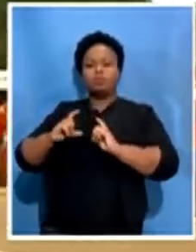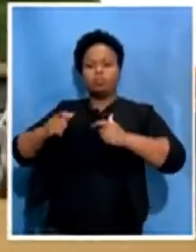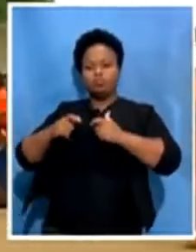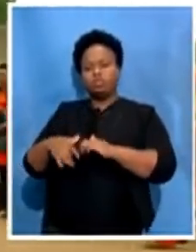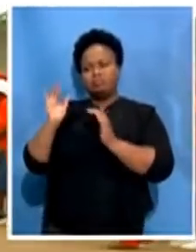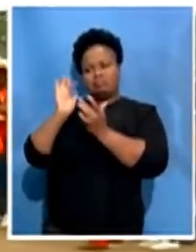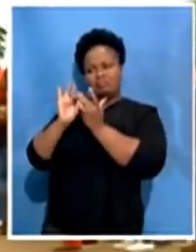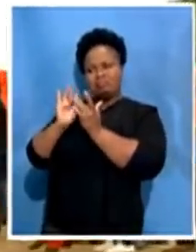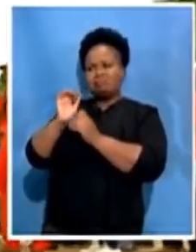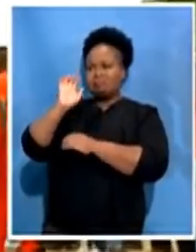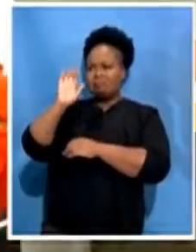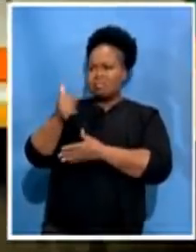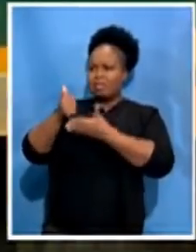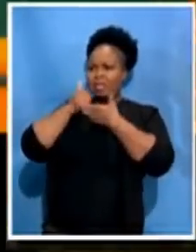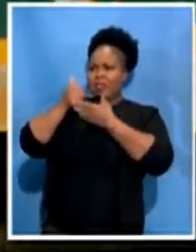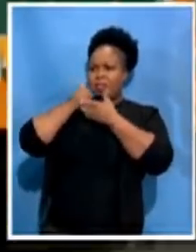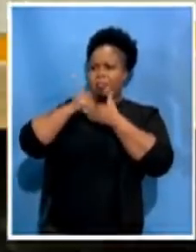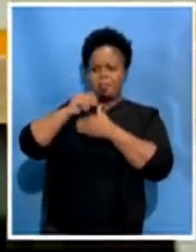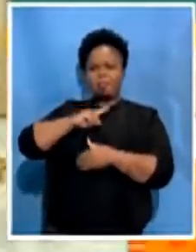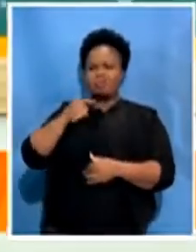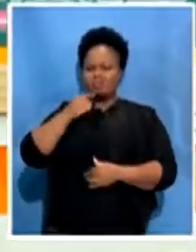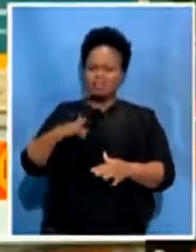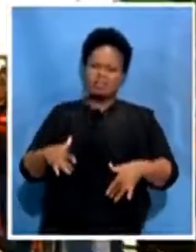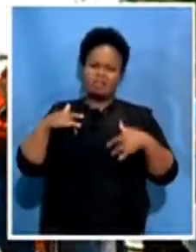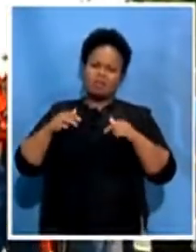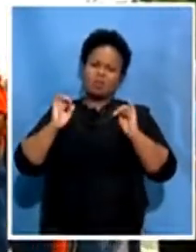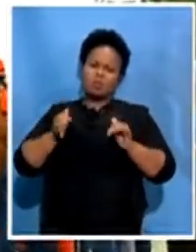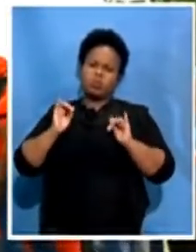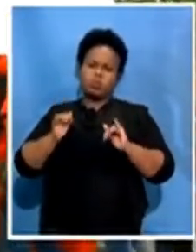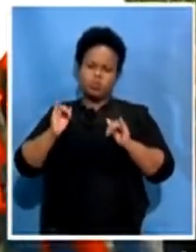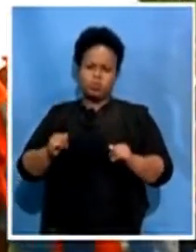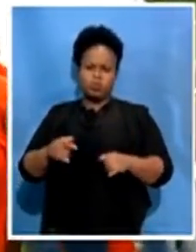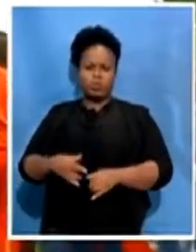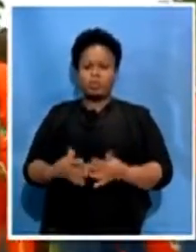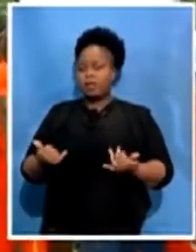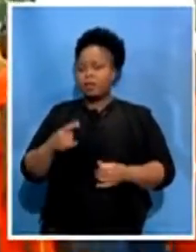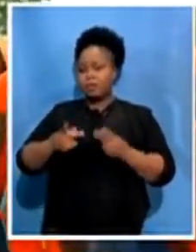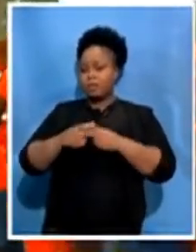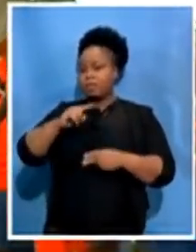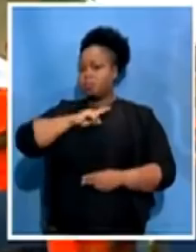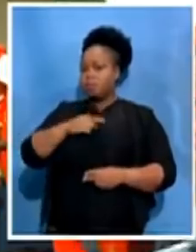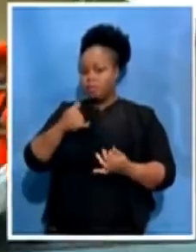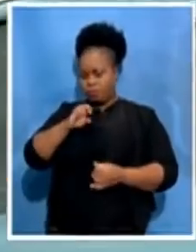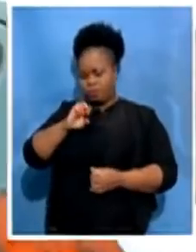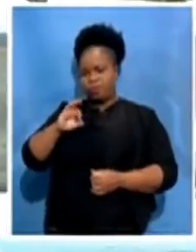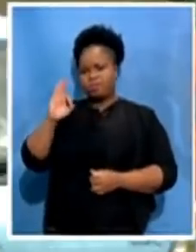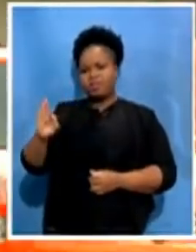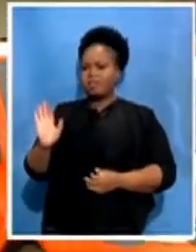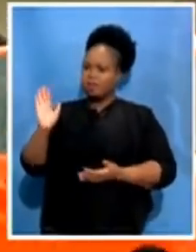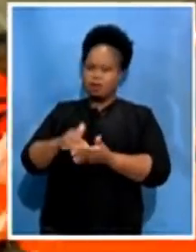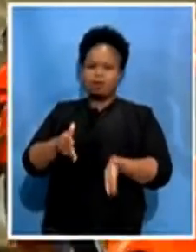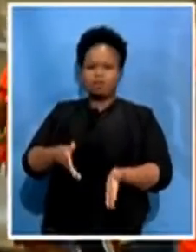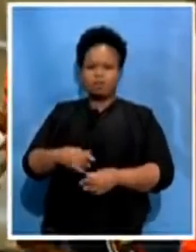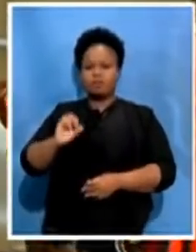they live in poor living conditions. This is why the EFF came in. This is one of the first political parties where we see